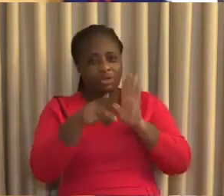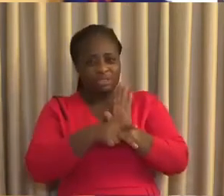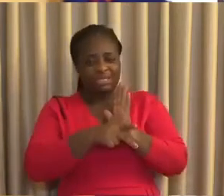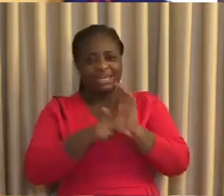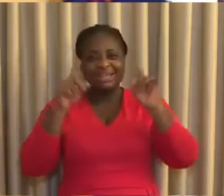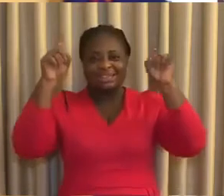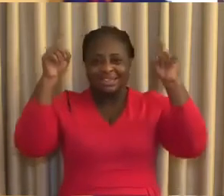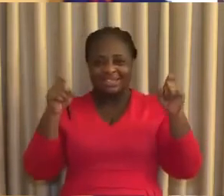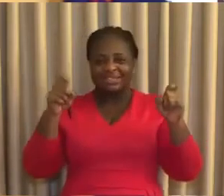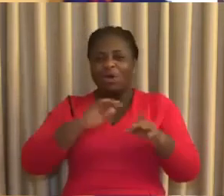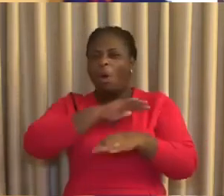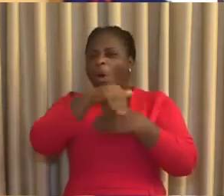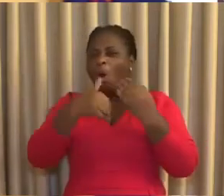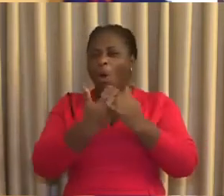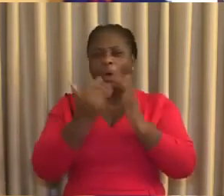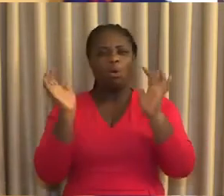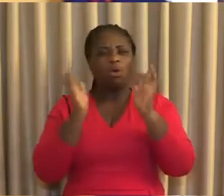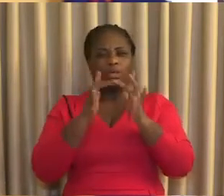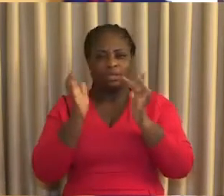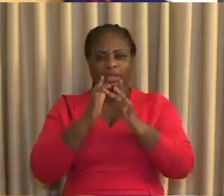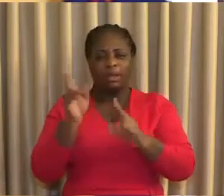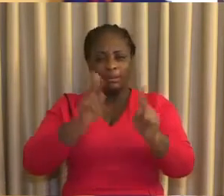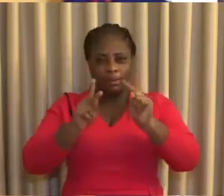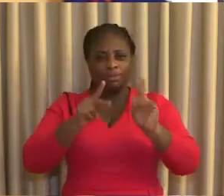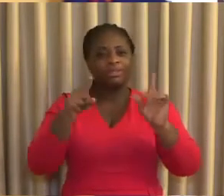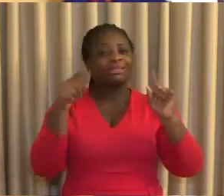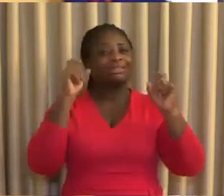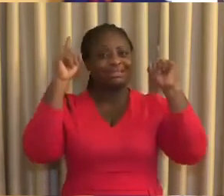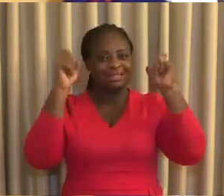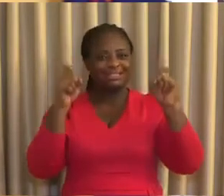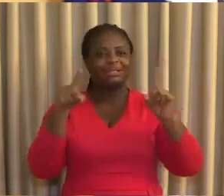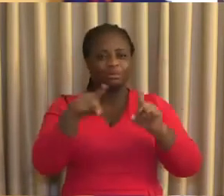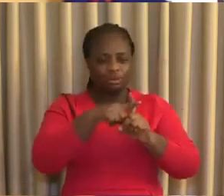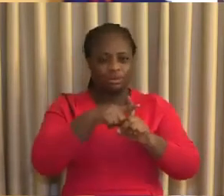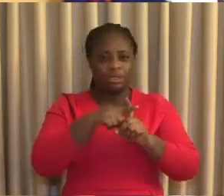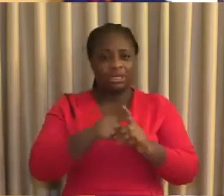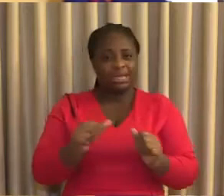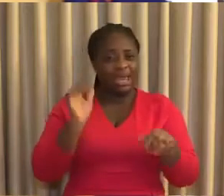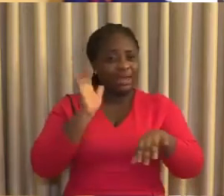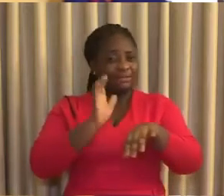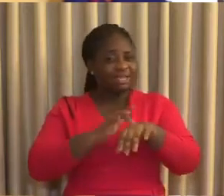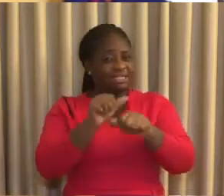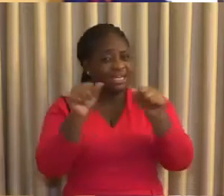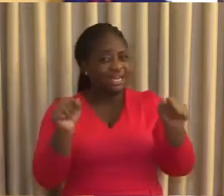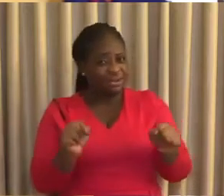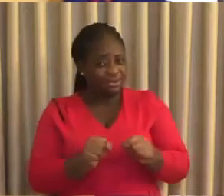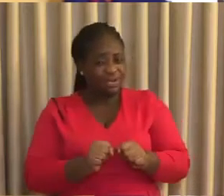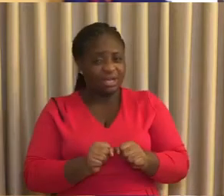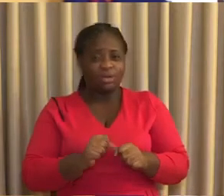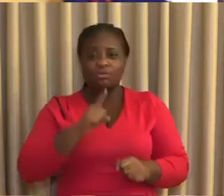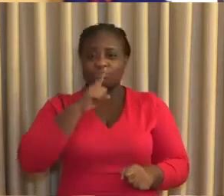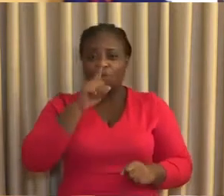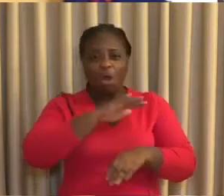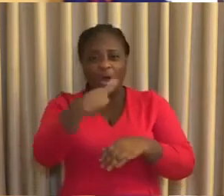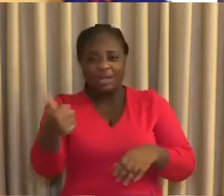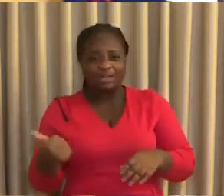of people tested positive. The affected areas, and indeed all other regions, have